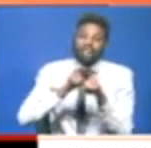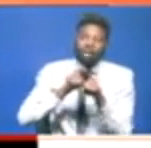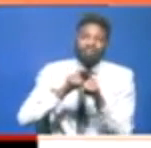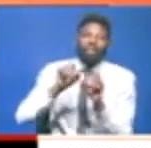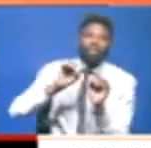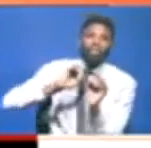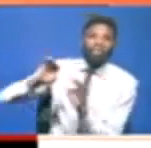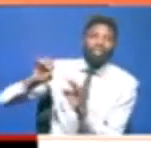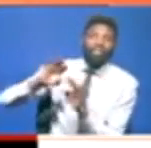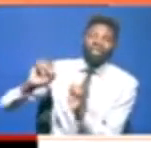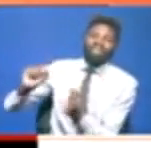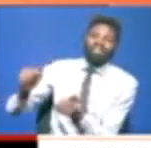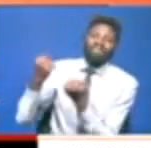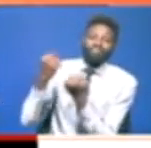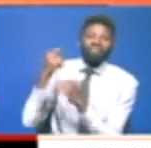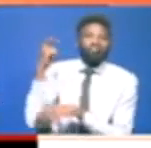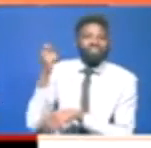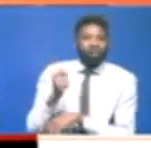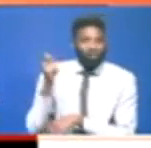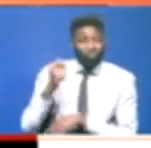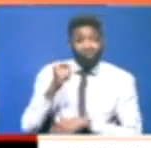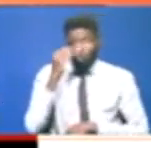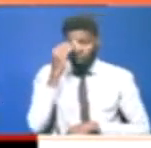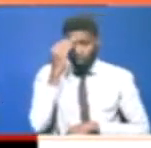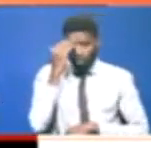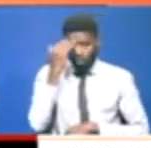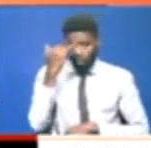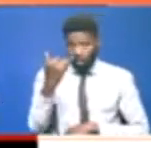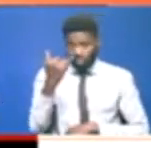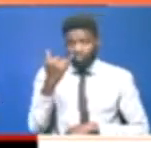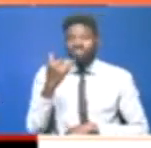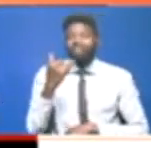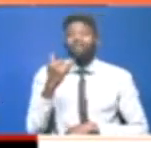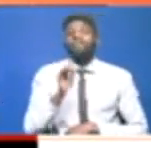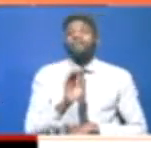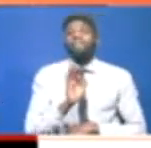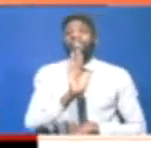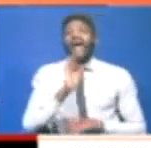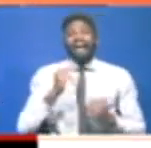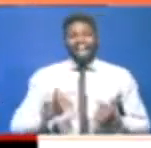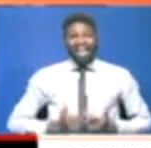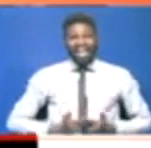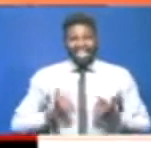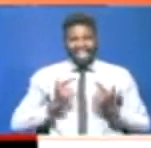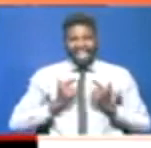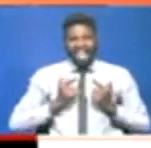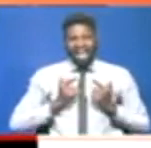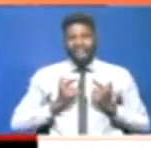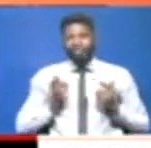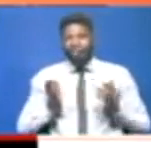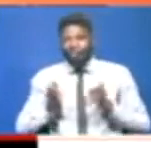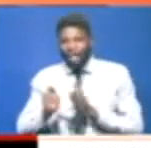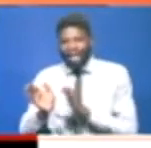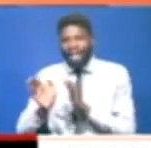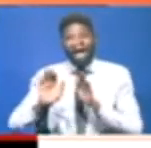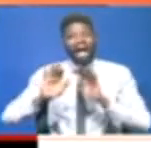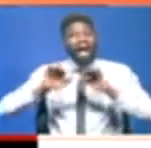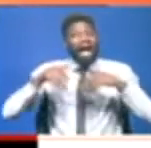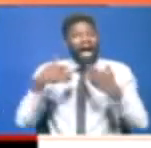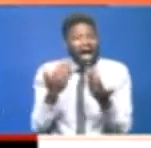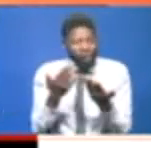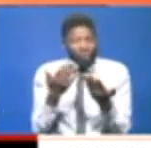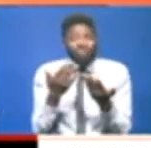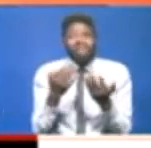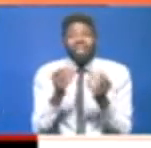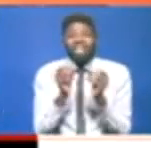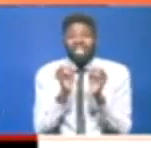or a pension plan. Reason being, the kind of lifestyle that you're leading today, you may, when you're looking at your future,